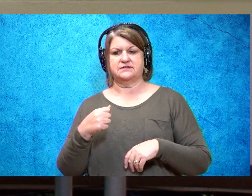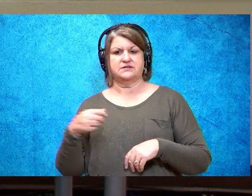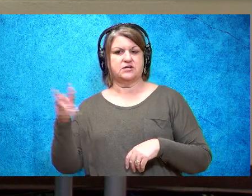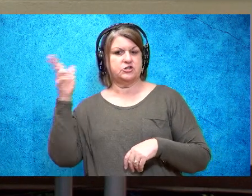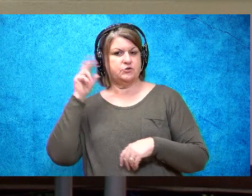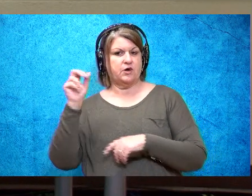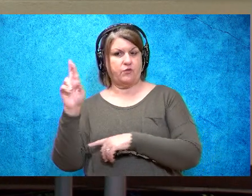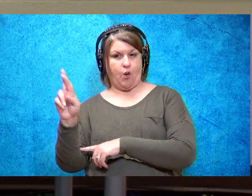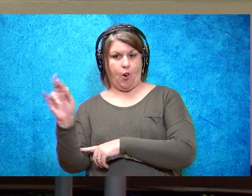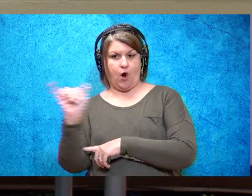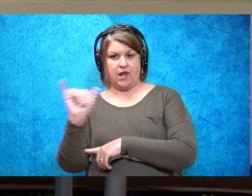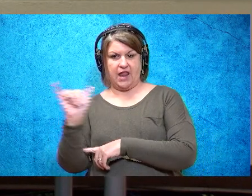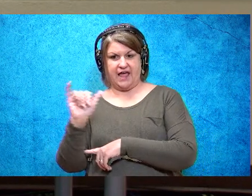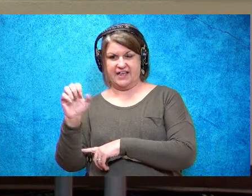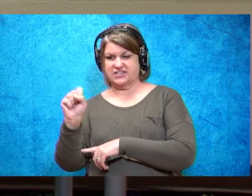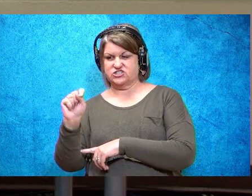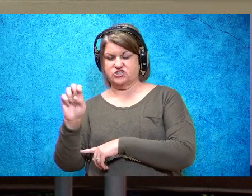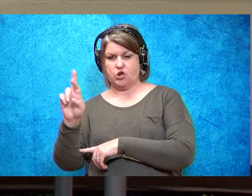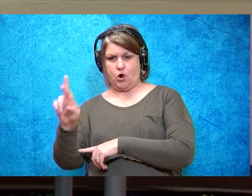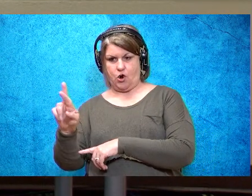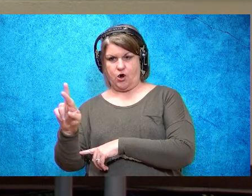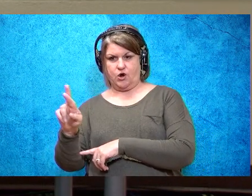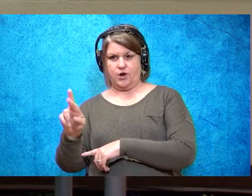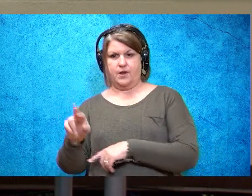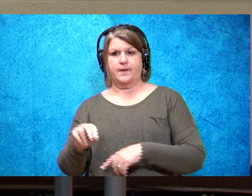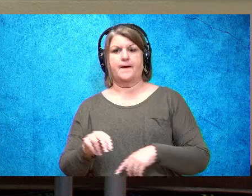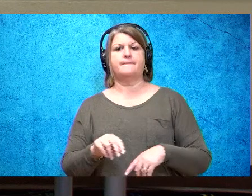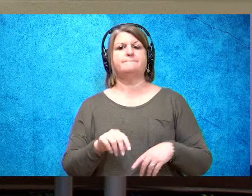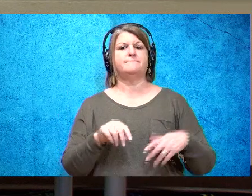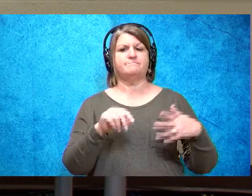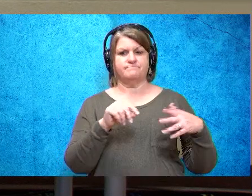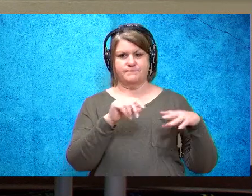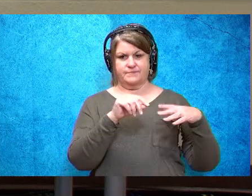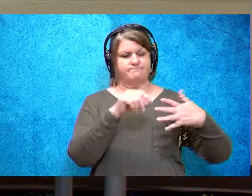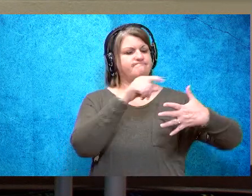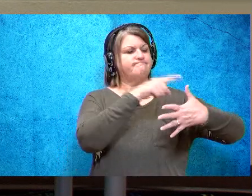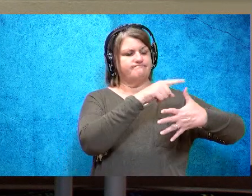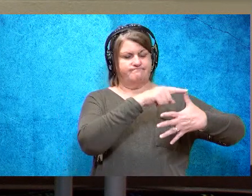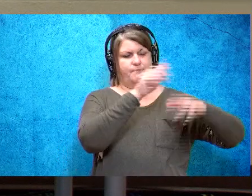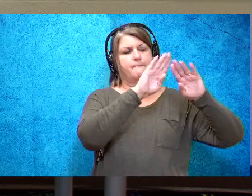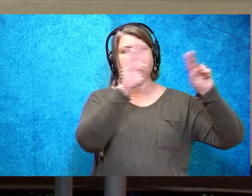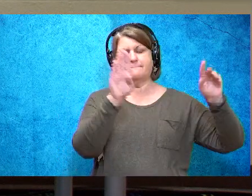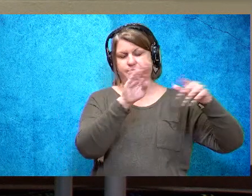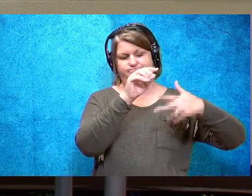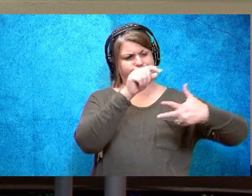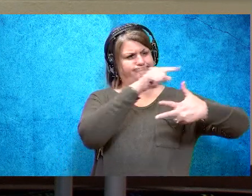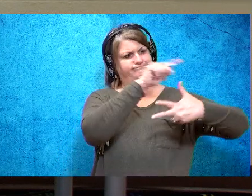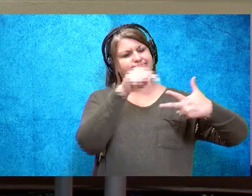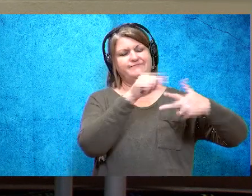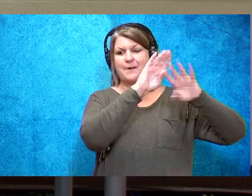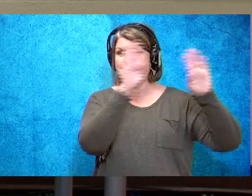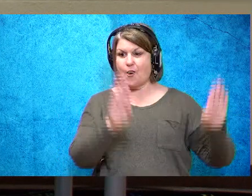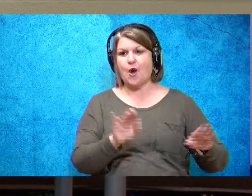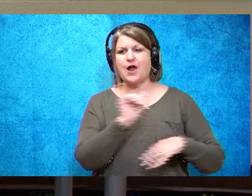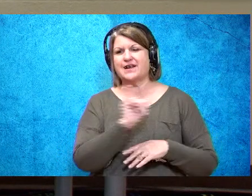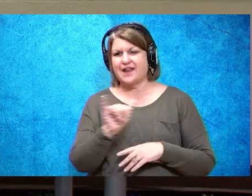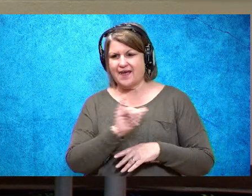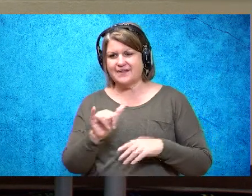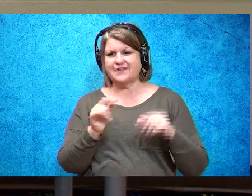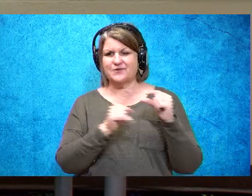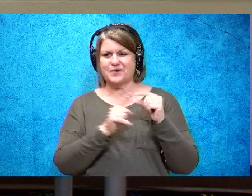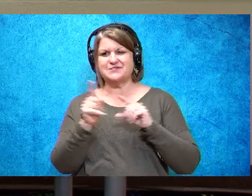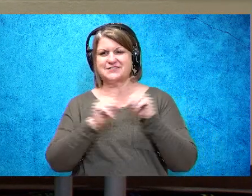Did you say barn? Good job. Barn says R like in the word star. All